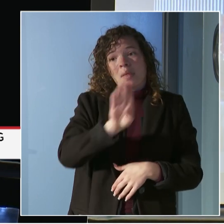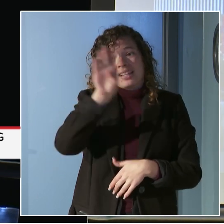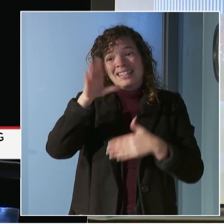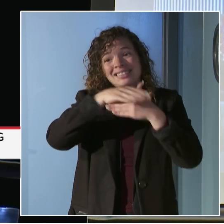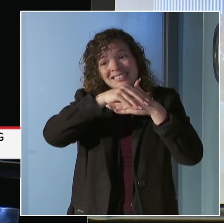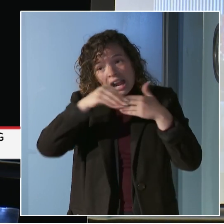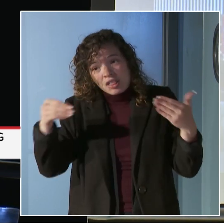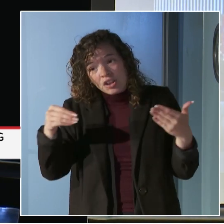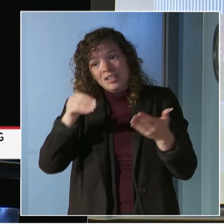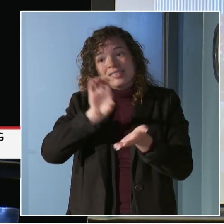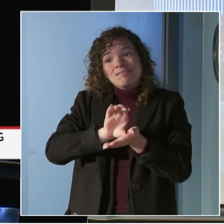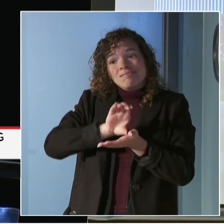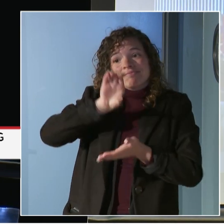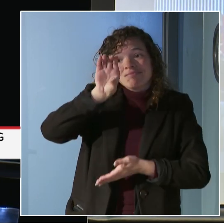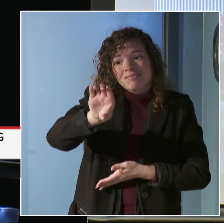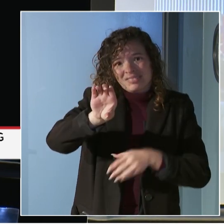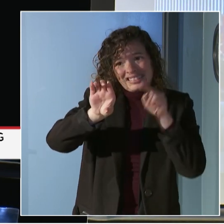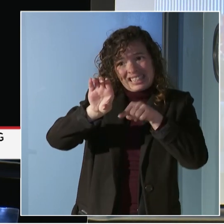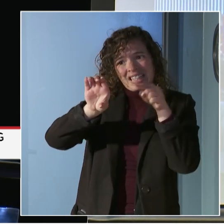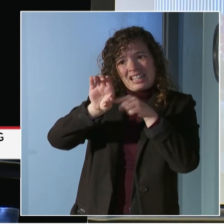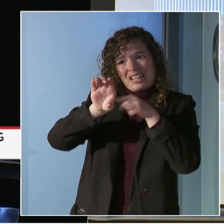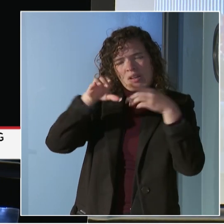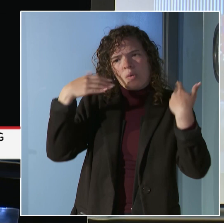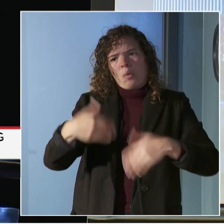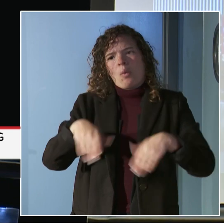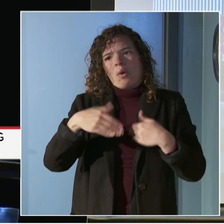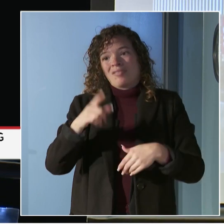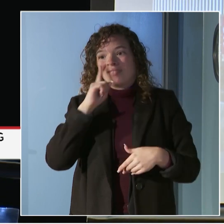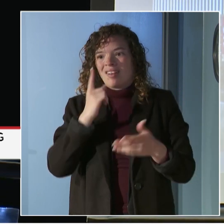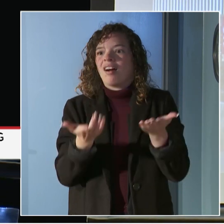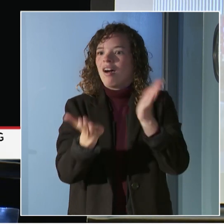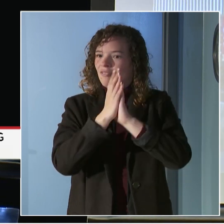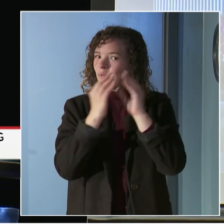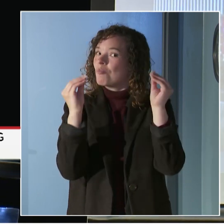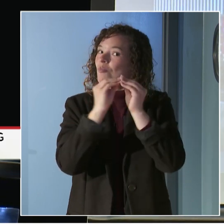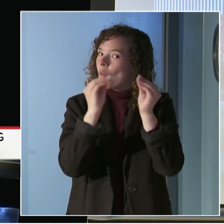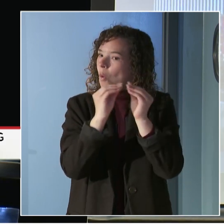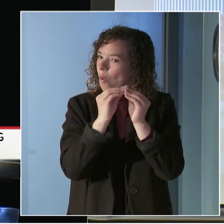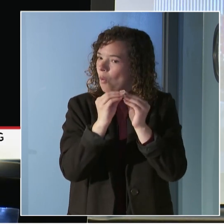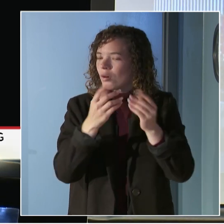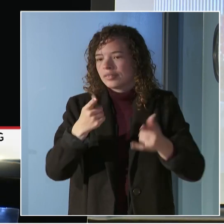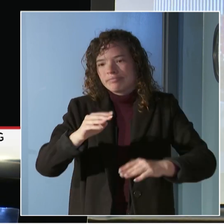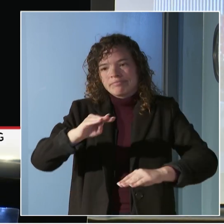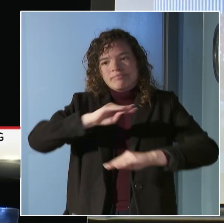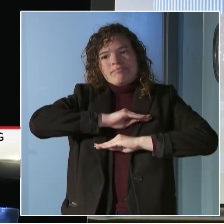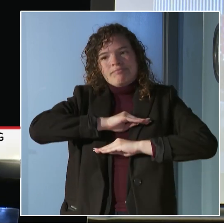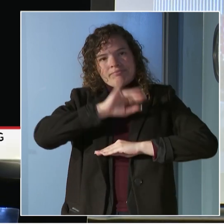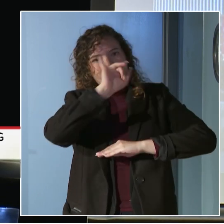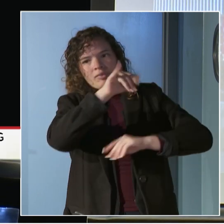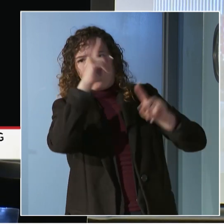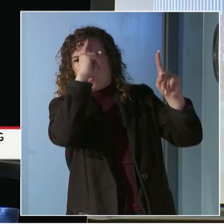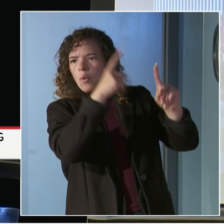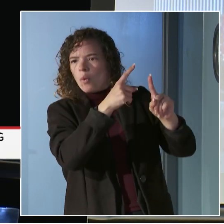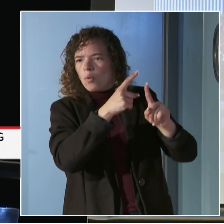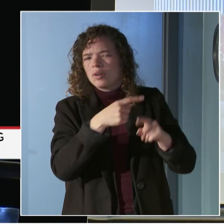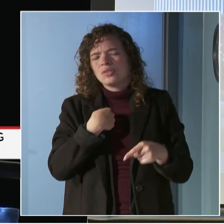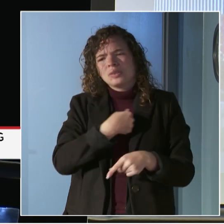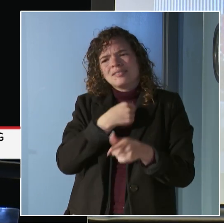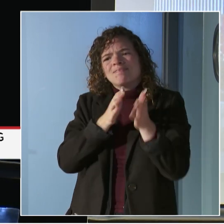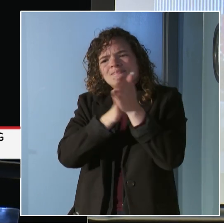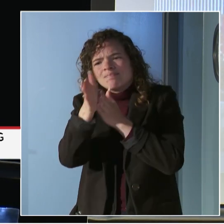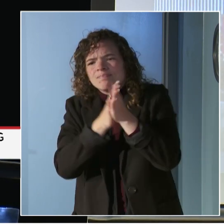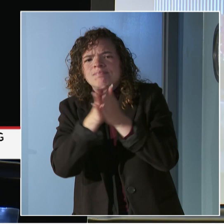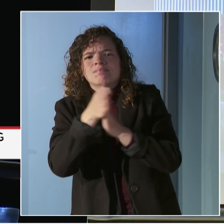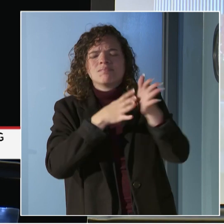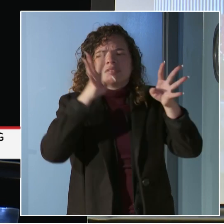to have to ask them to do even more to hit our goals. We've been innovative, and we're going to need to be even more innovative in the